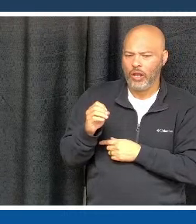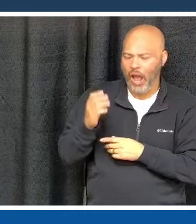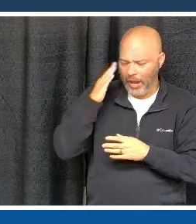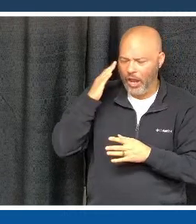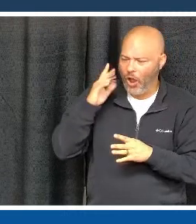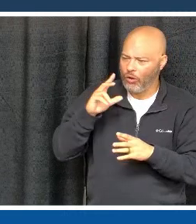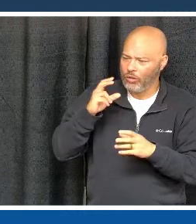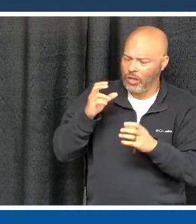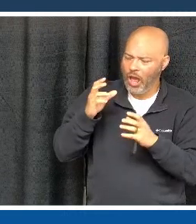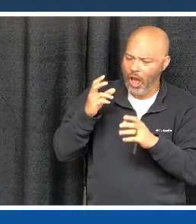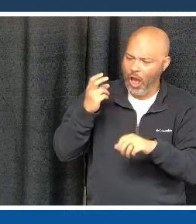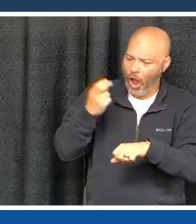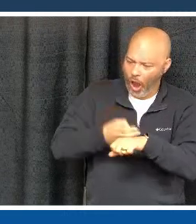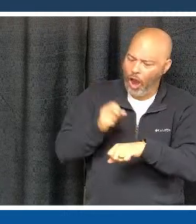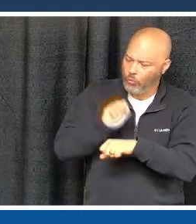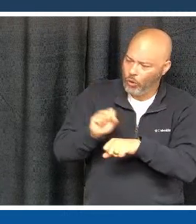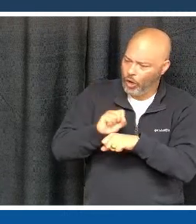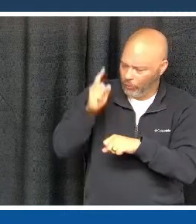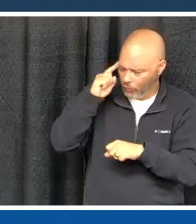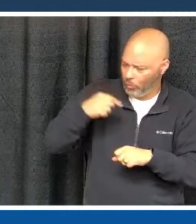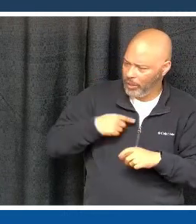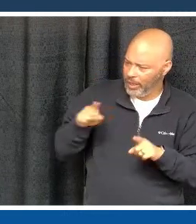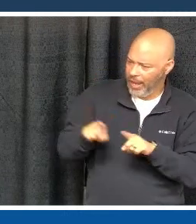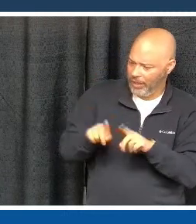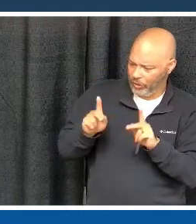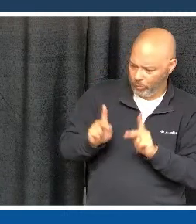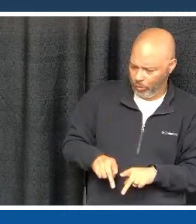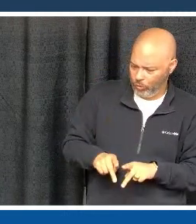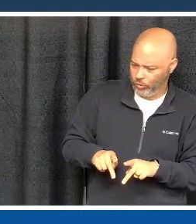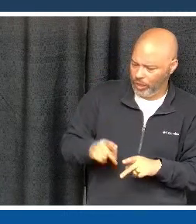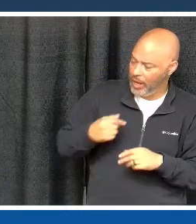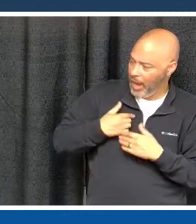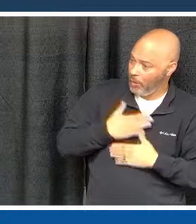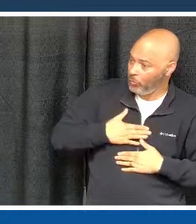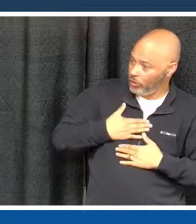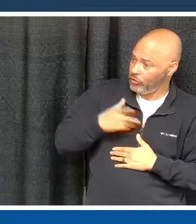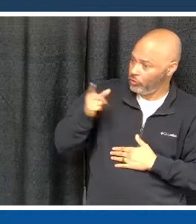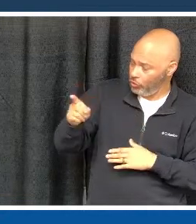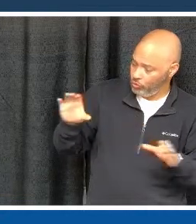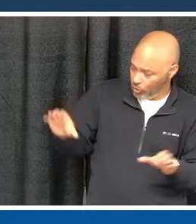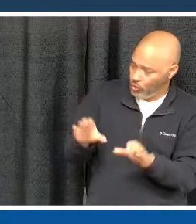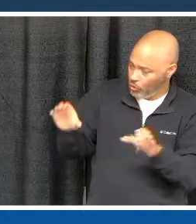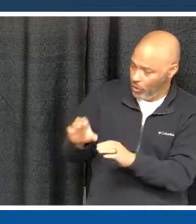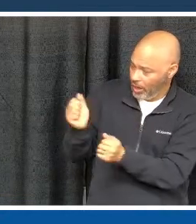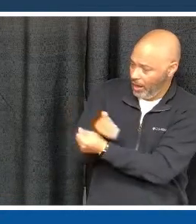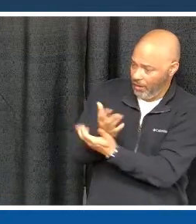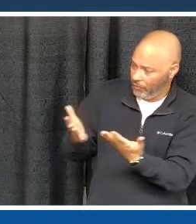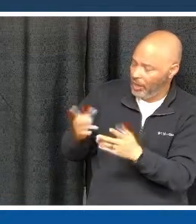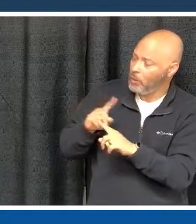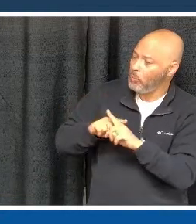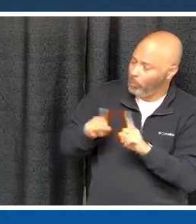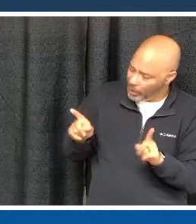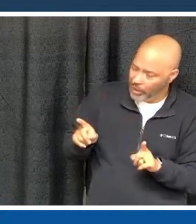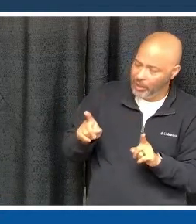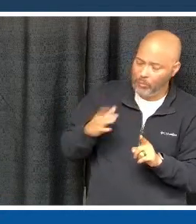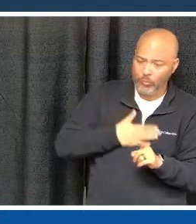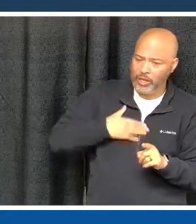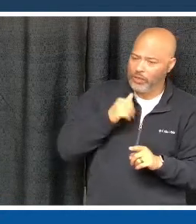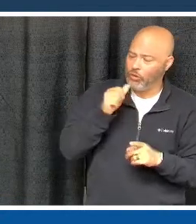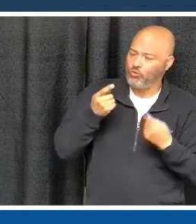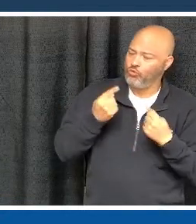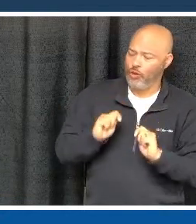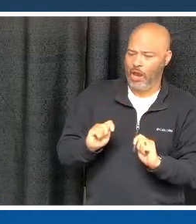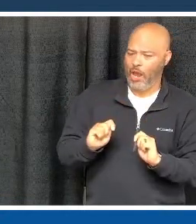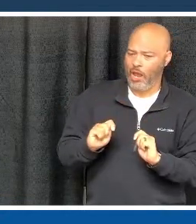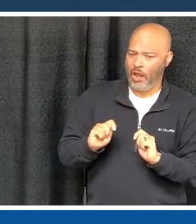tedious journey for me as the chair. And I appreciate you doing what you do, but however, please don't try